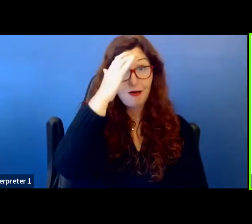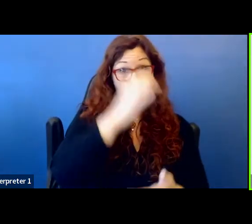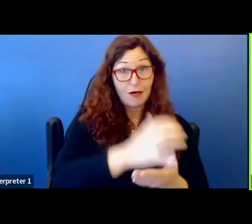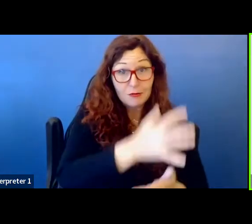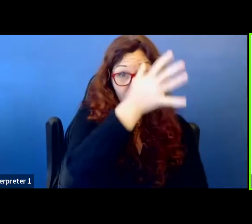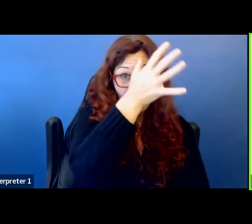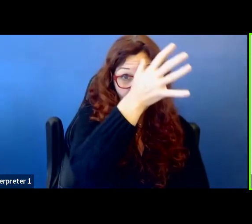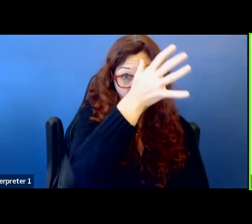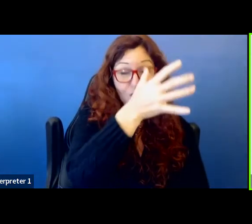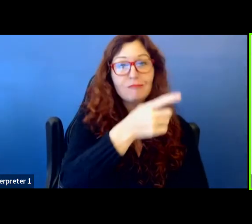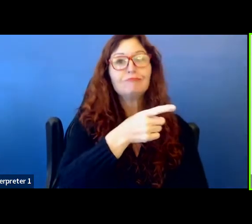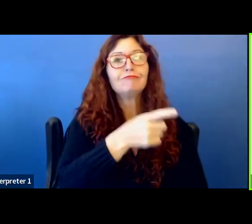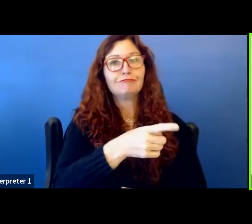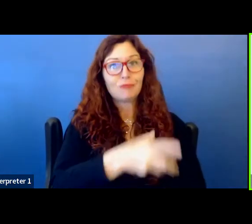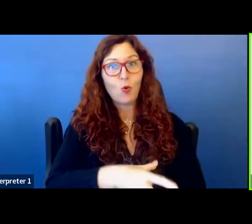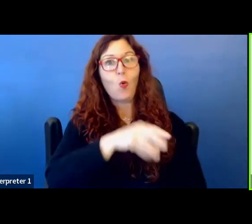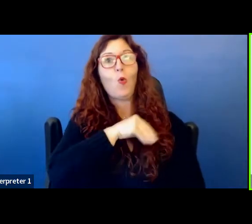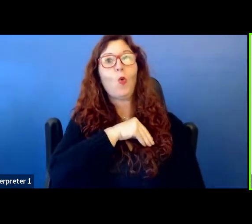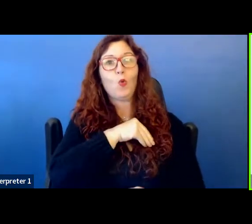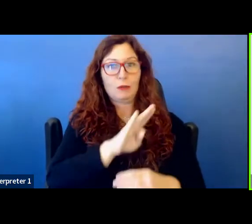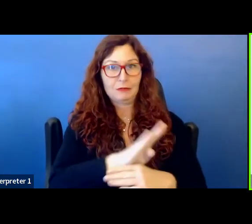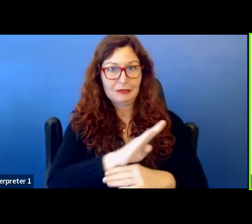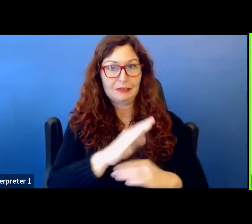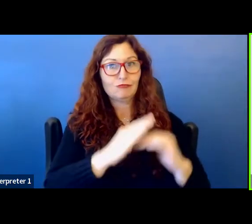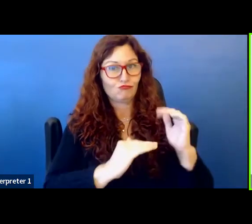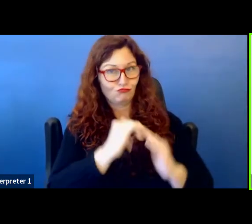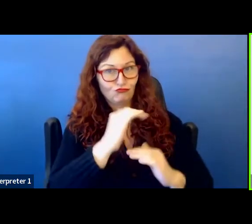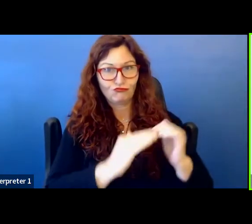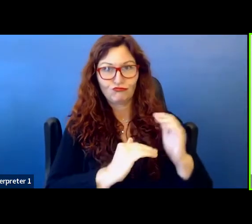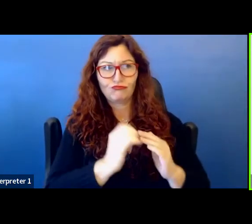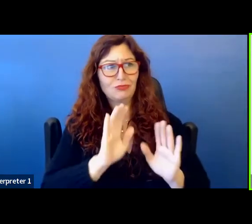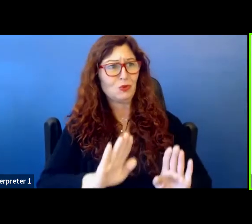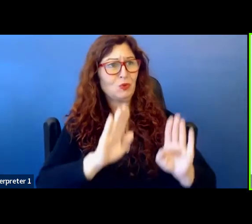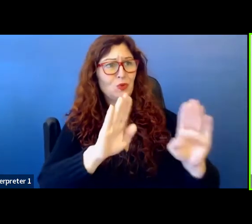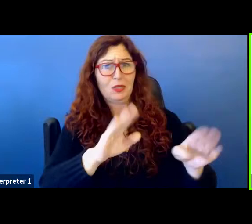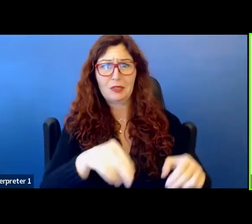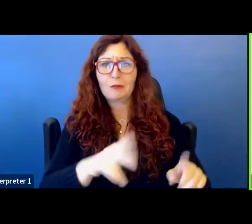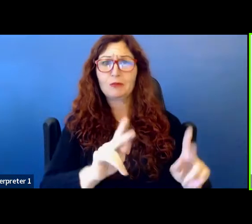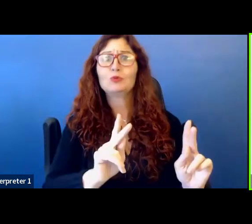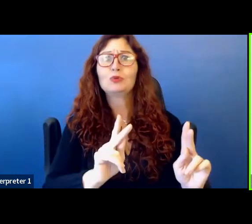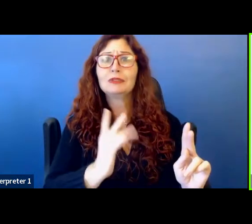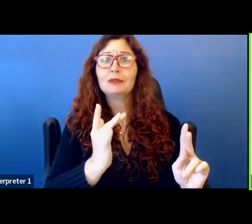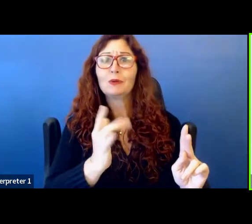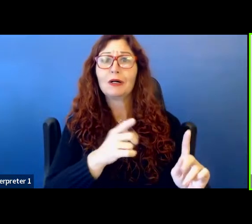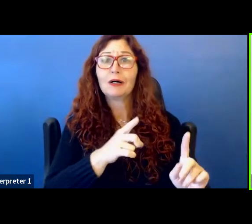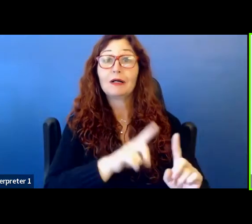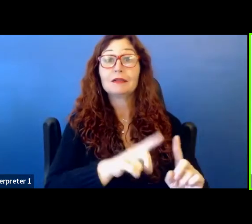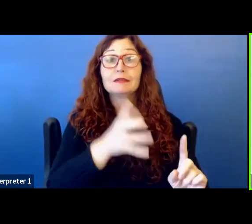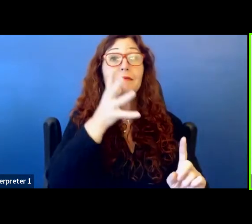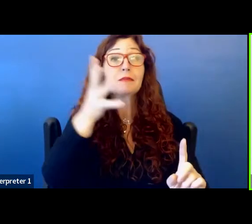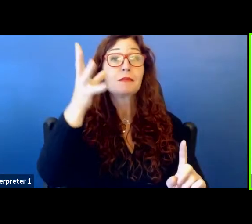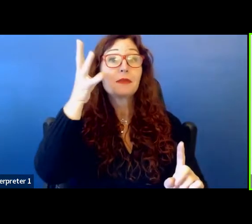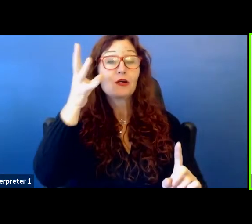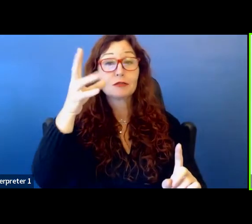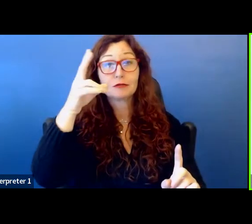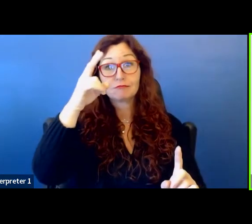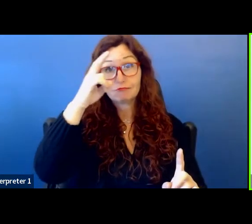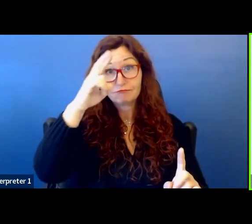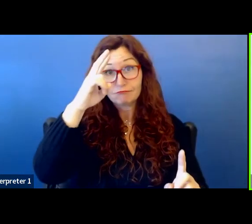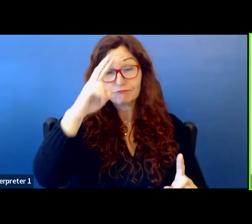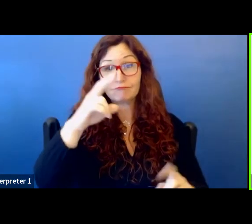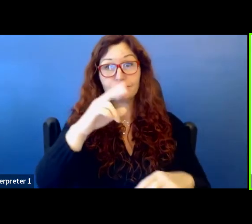started that business and it was a tremendous opportunity that was available to him as a son of mexican and indian